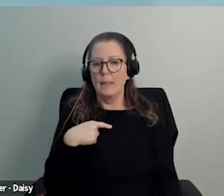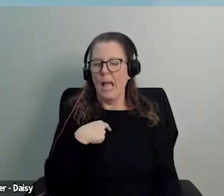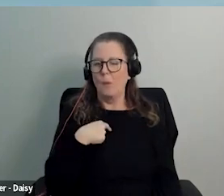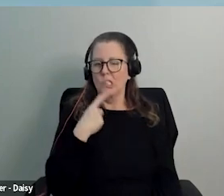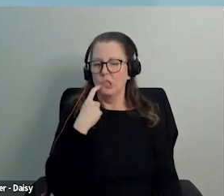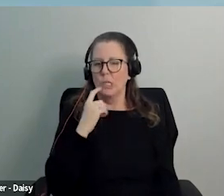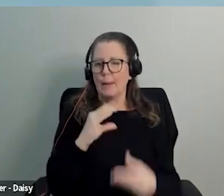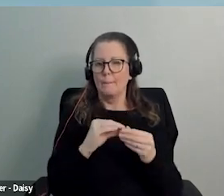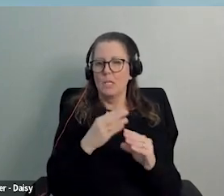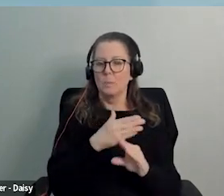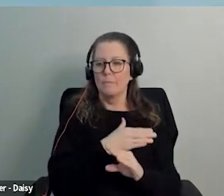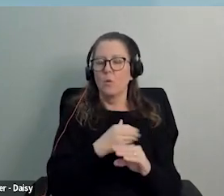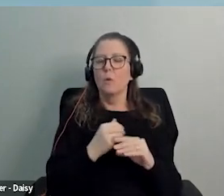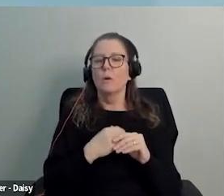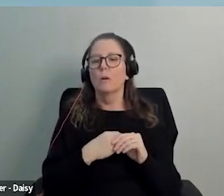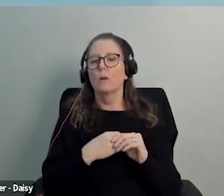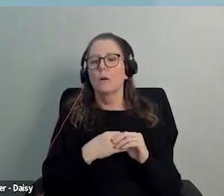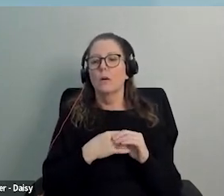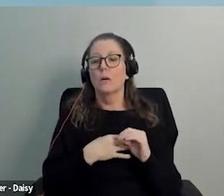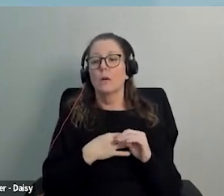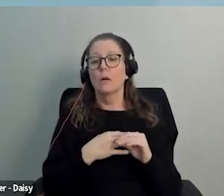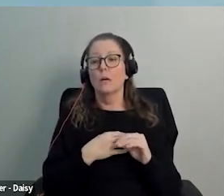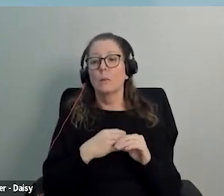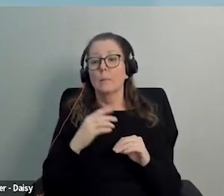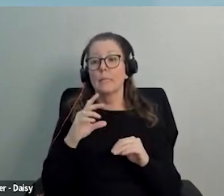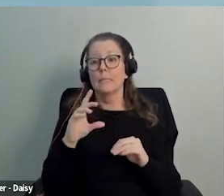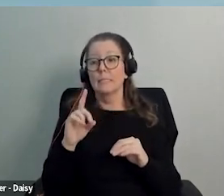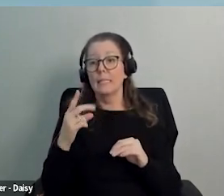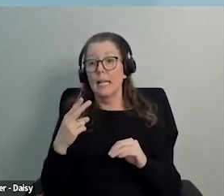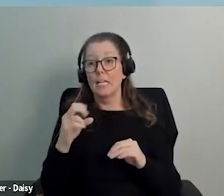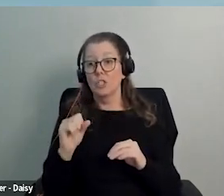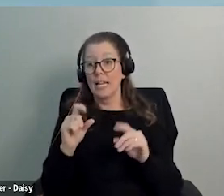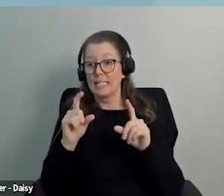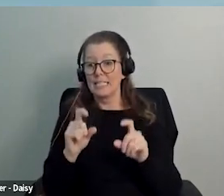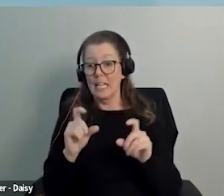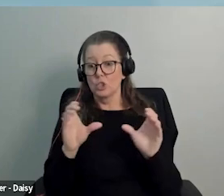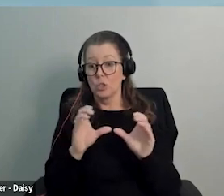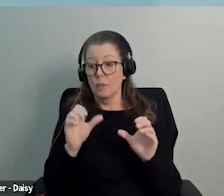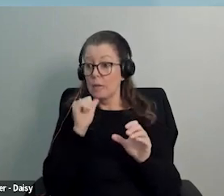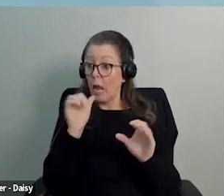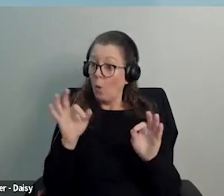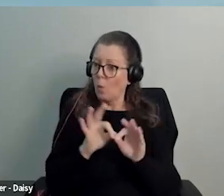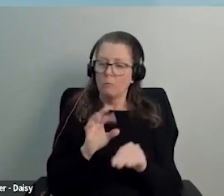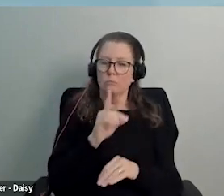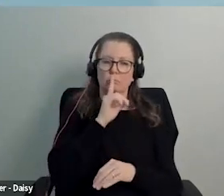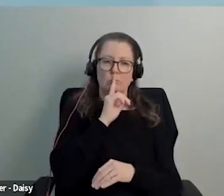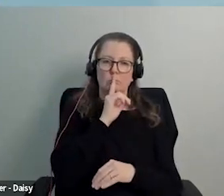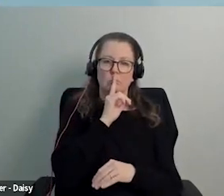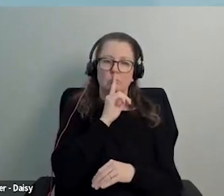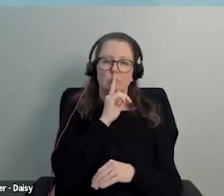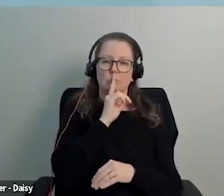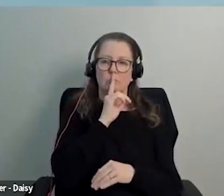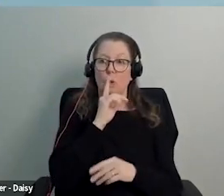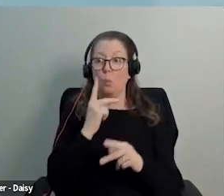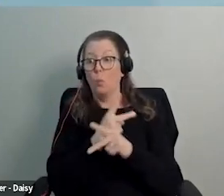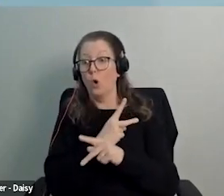referring to earlier. That's not to say that the DHS Trusted Tester Cert is not worth getting or,